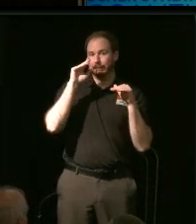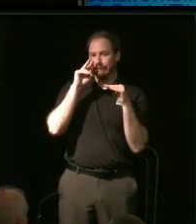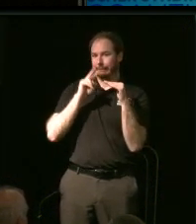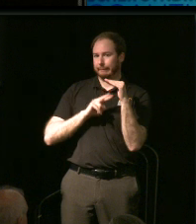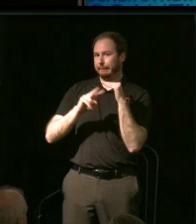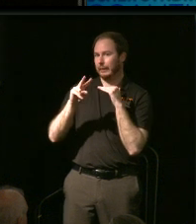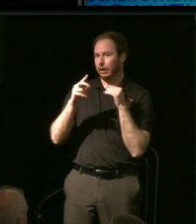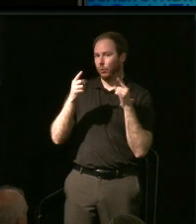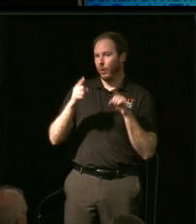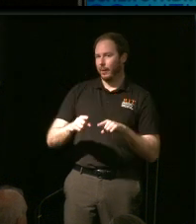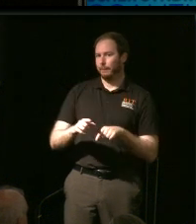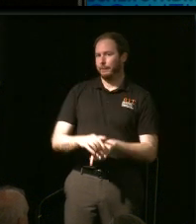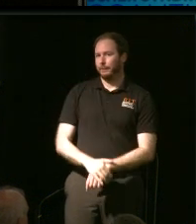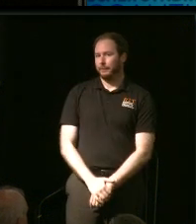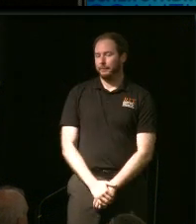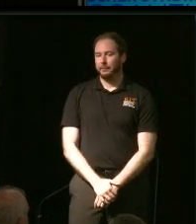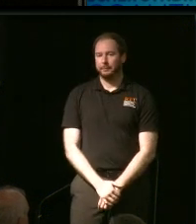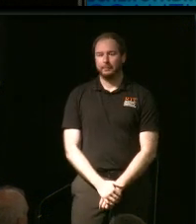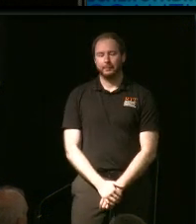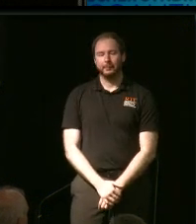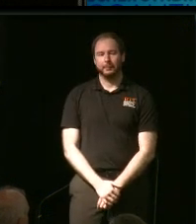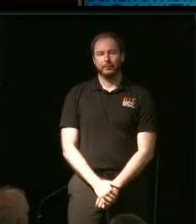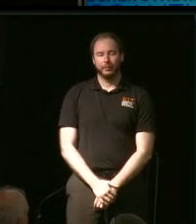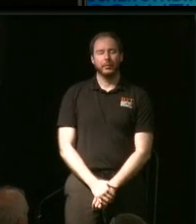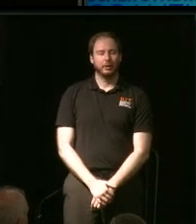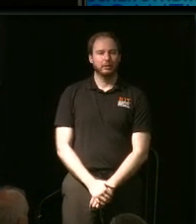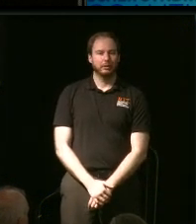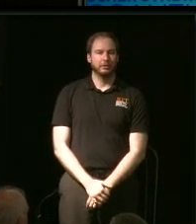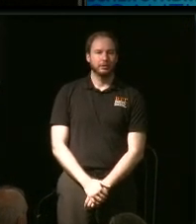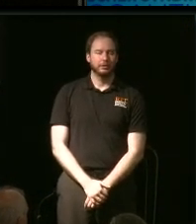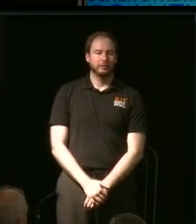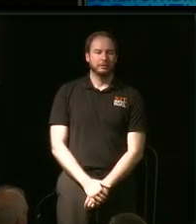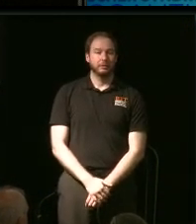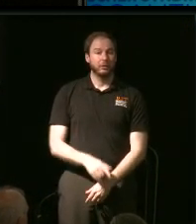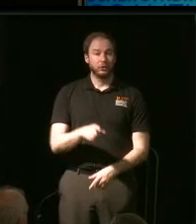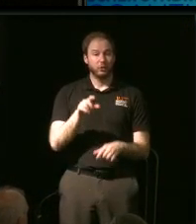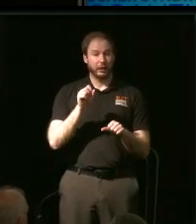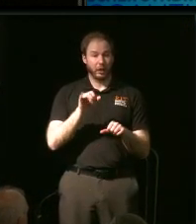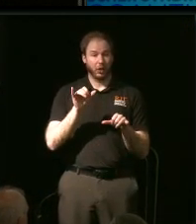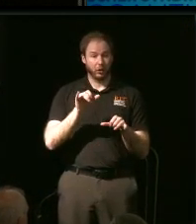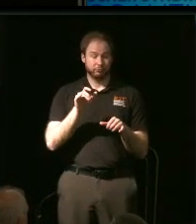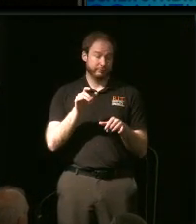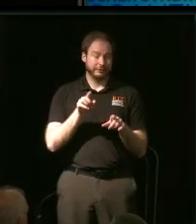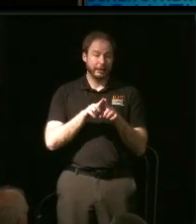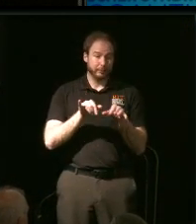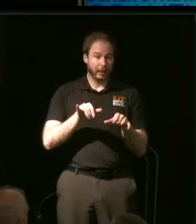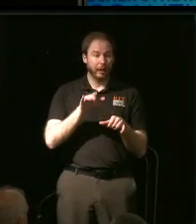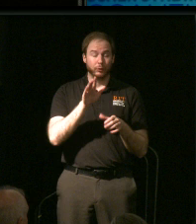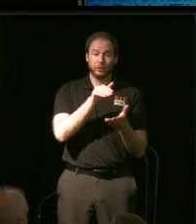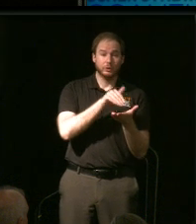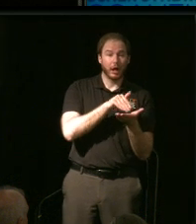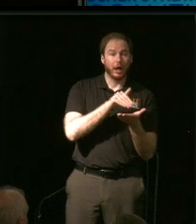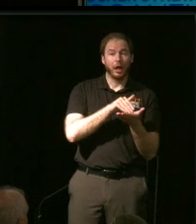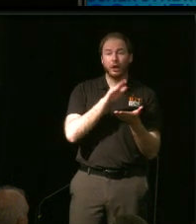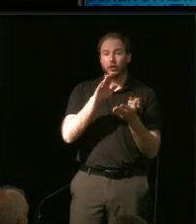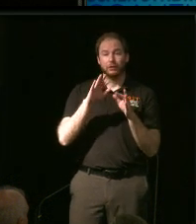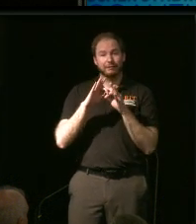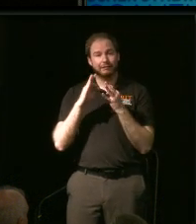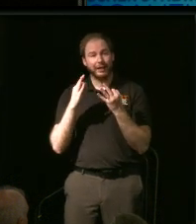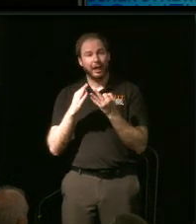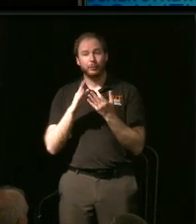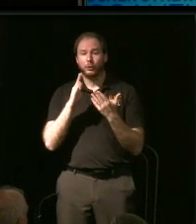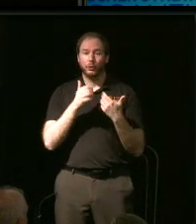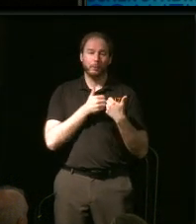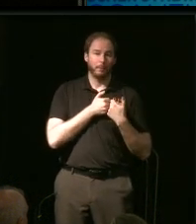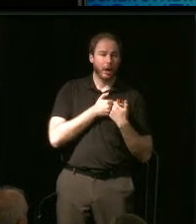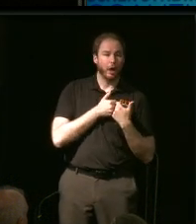future. It can also help you to talk to your doctor, to your loved ones, to your